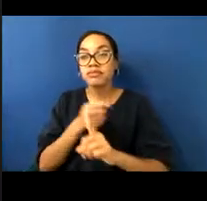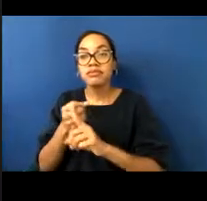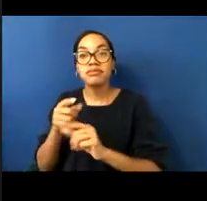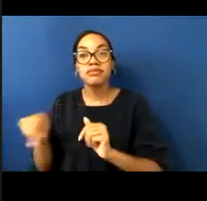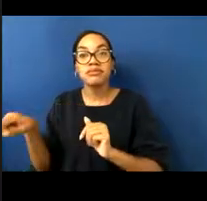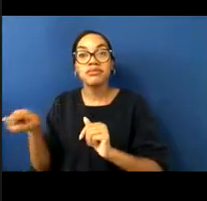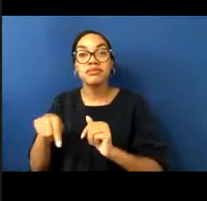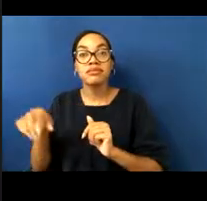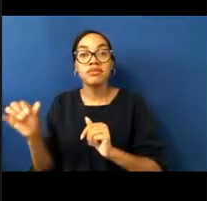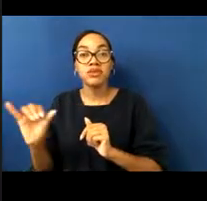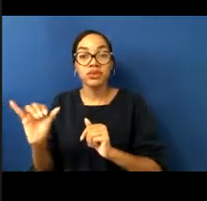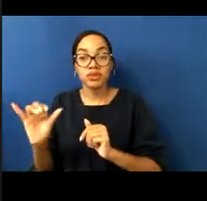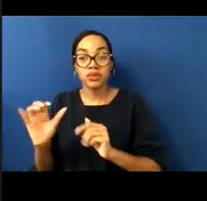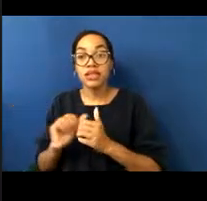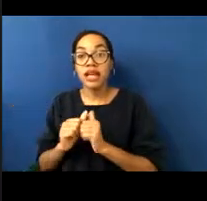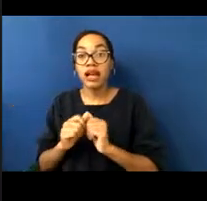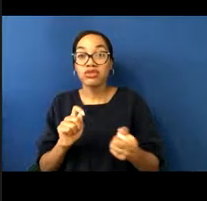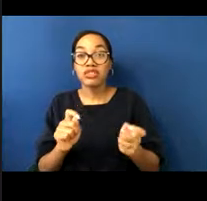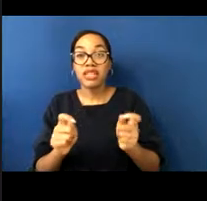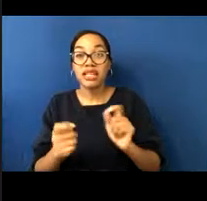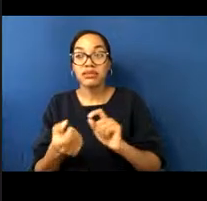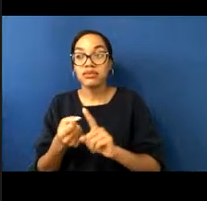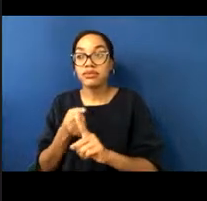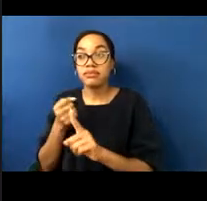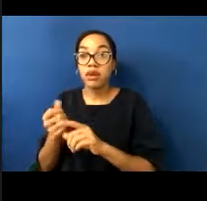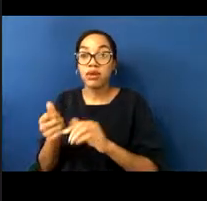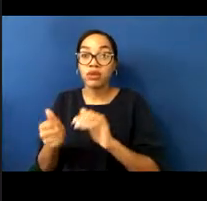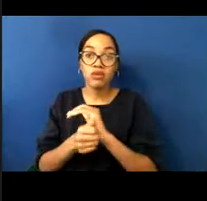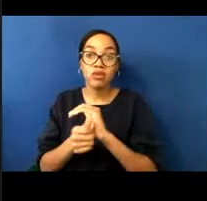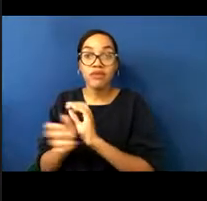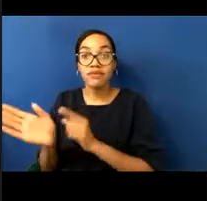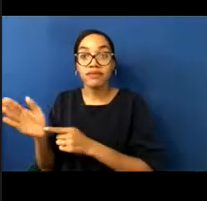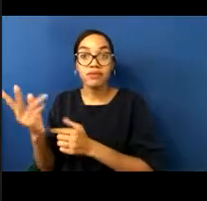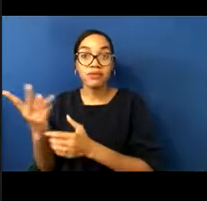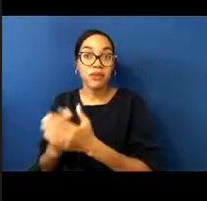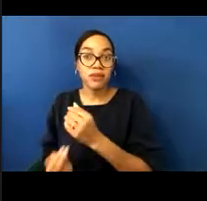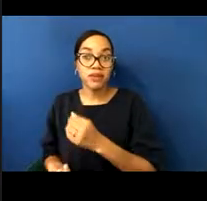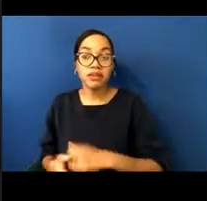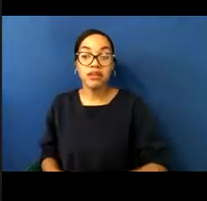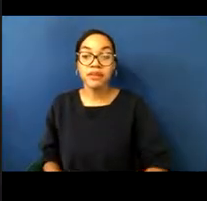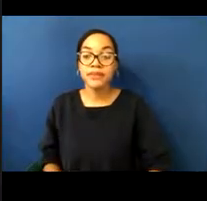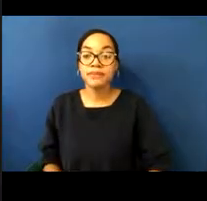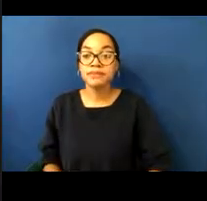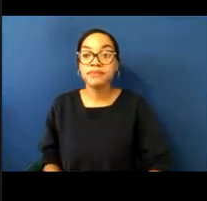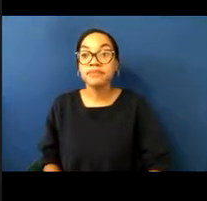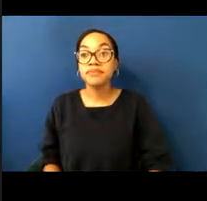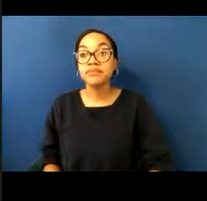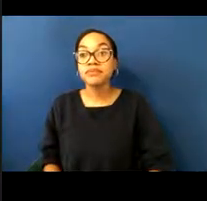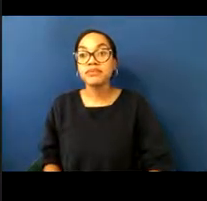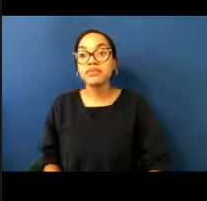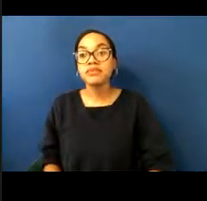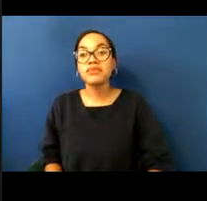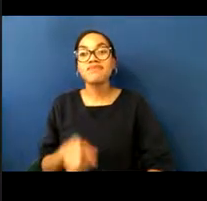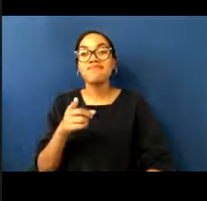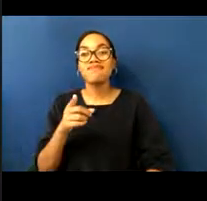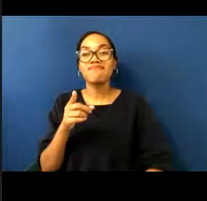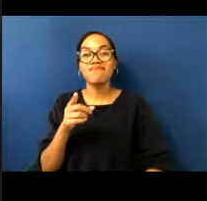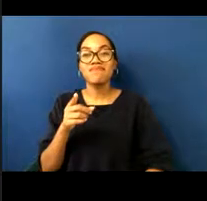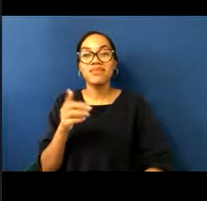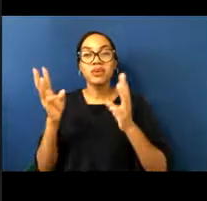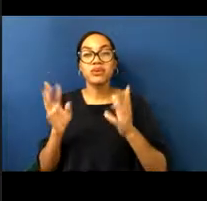continue among turtles and fish. Next slide, please. So how can climate change or global warming affect marine